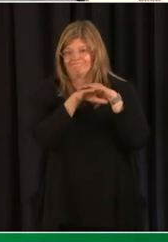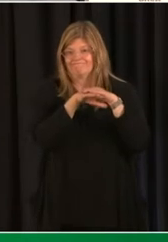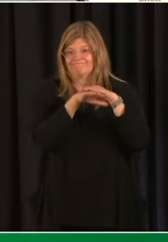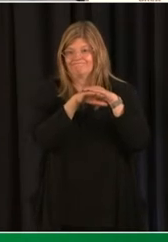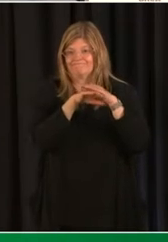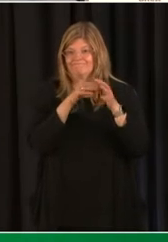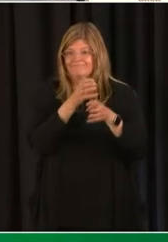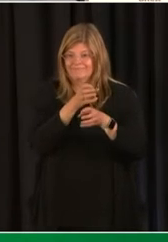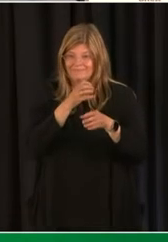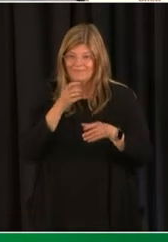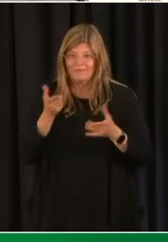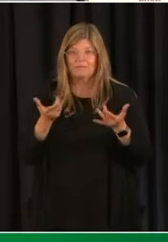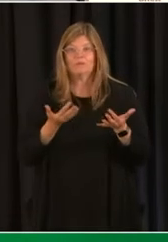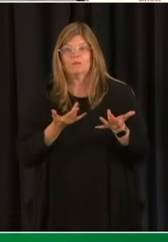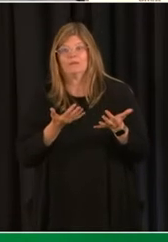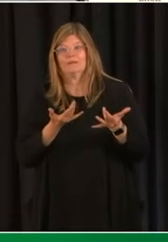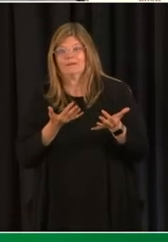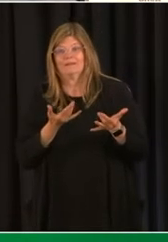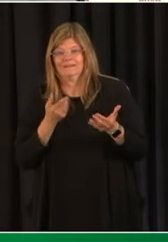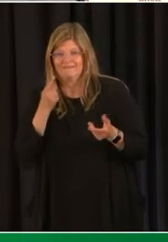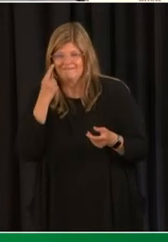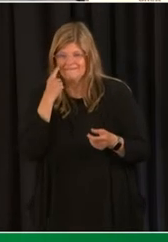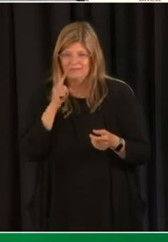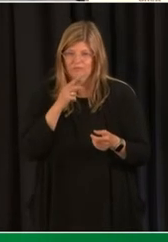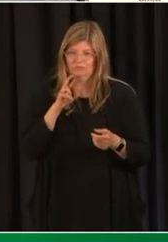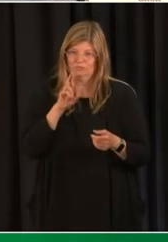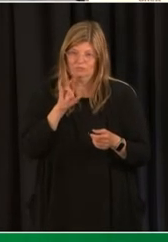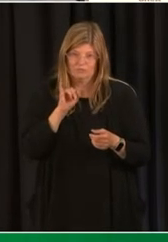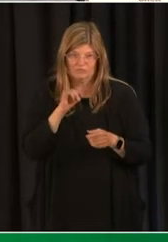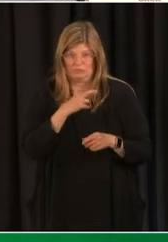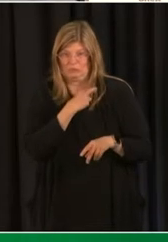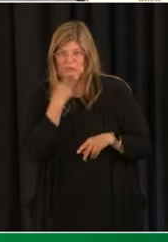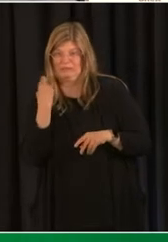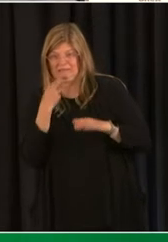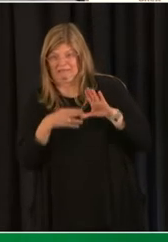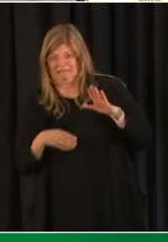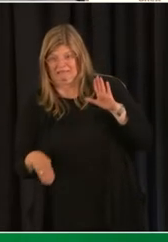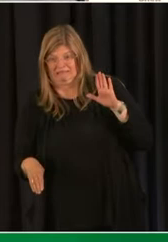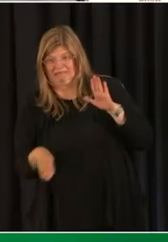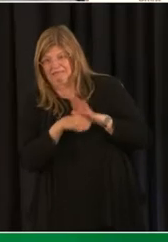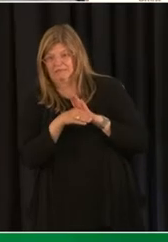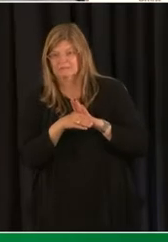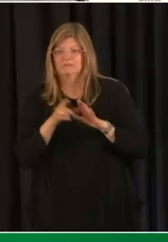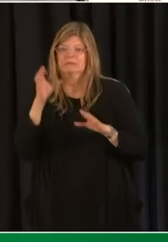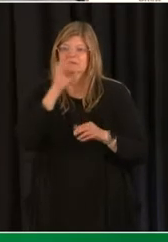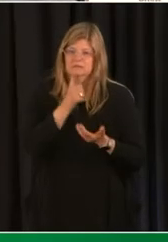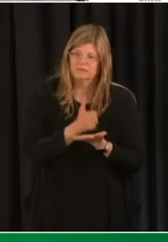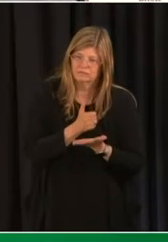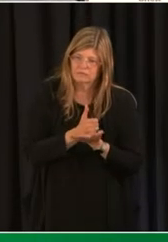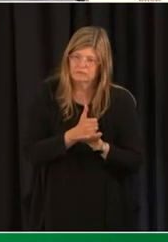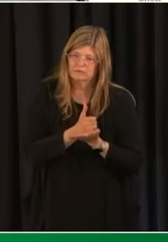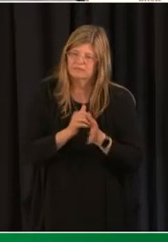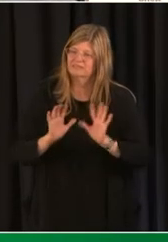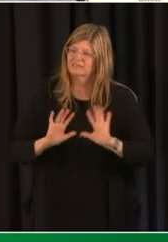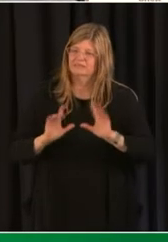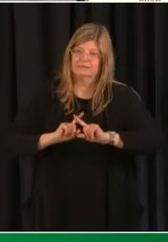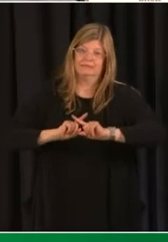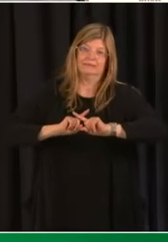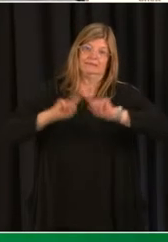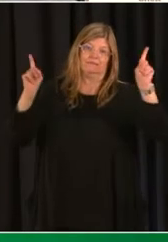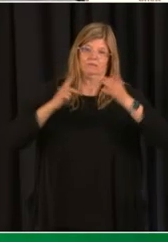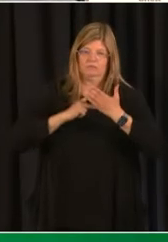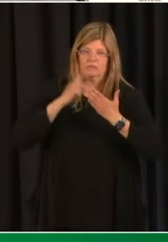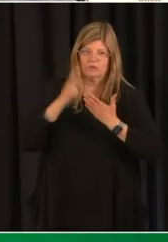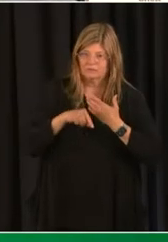could get, that people waited until they were at risk of eviction until they sought help. This is a very different program. It is